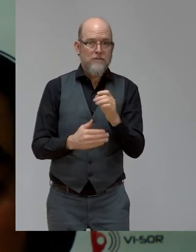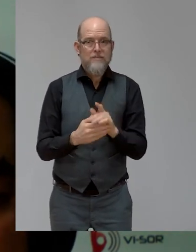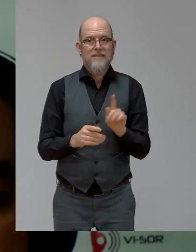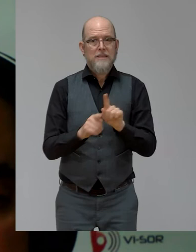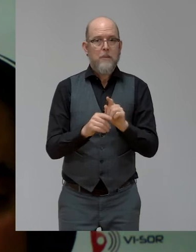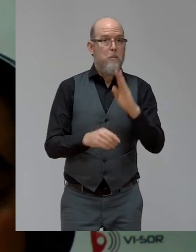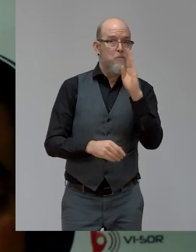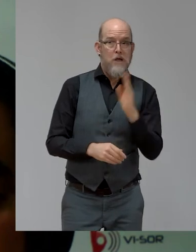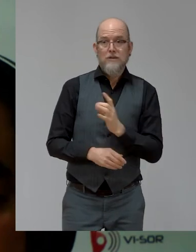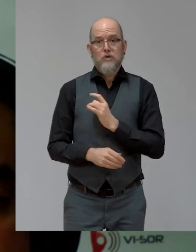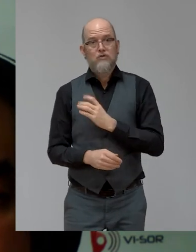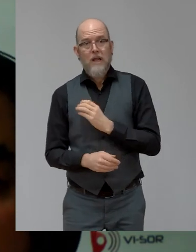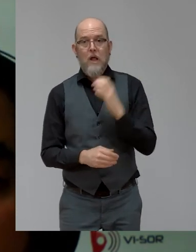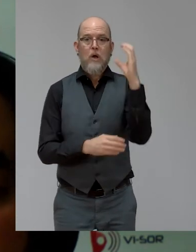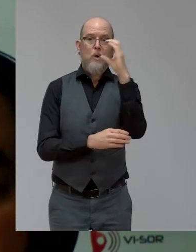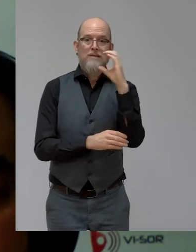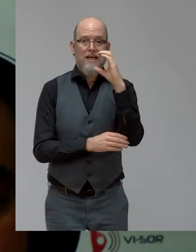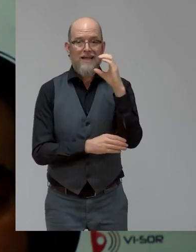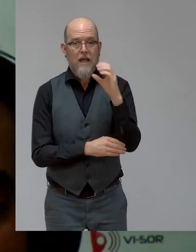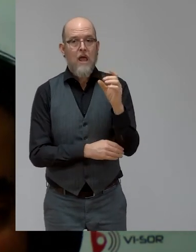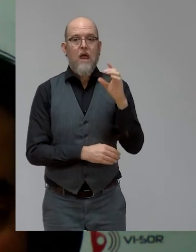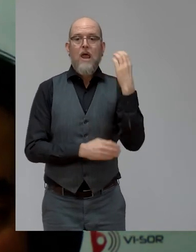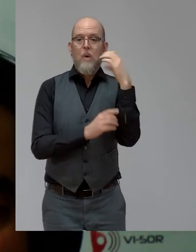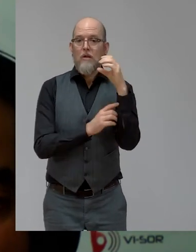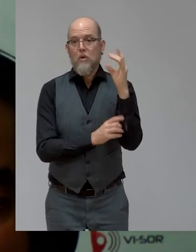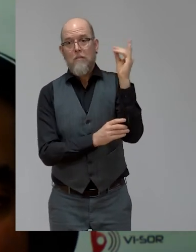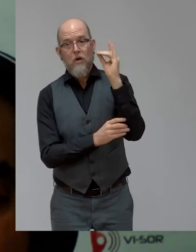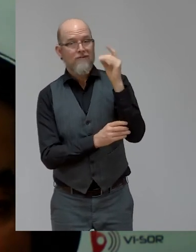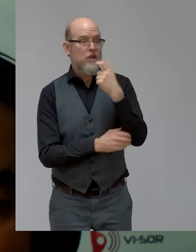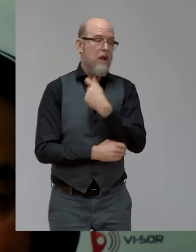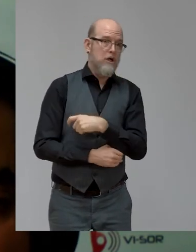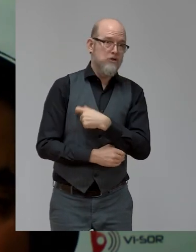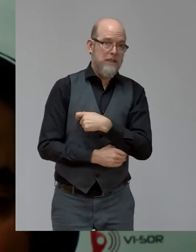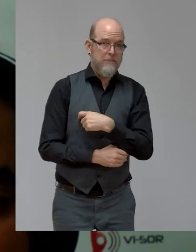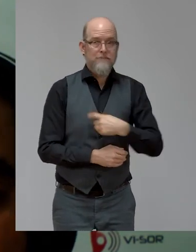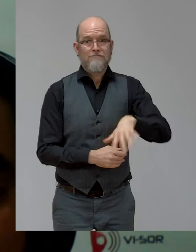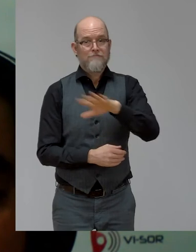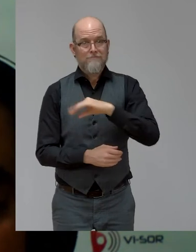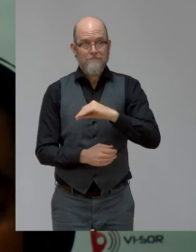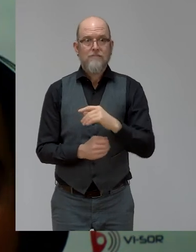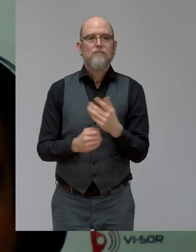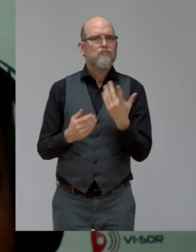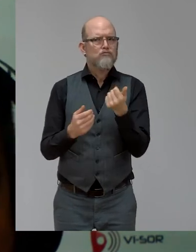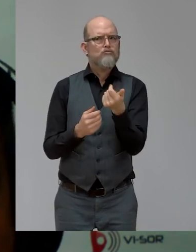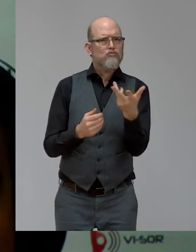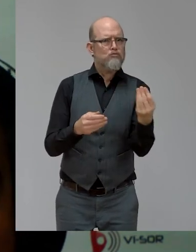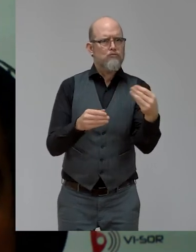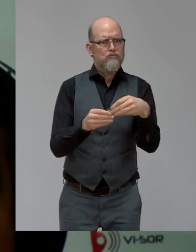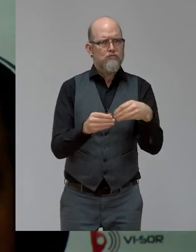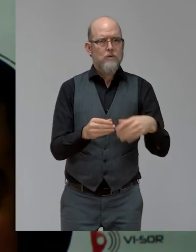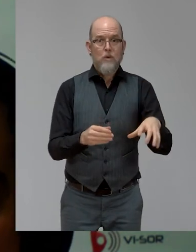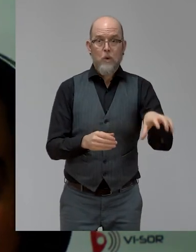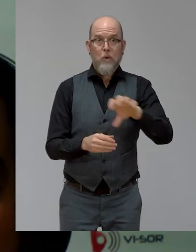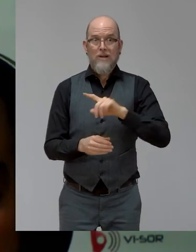Ecuador, Bolivia, and Argentina, among others. Although they have yet to achieve a complete reform in their